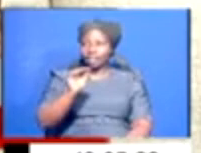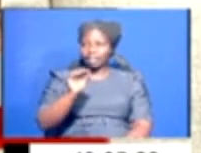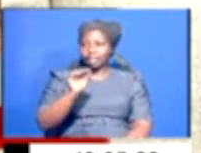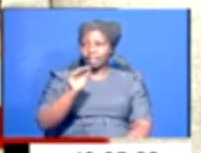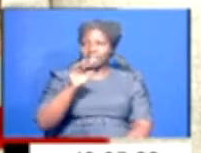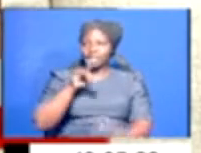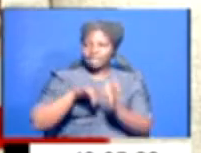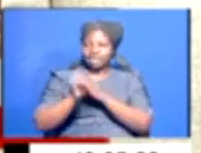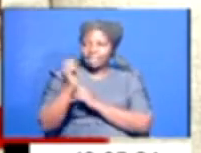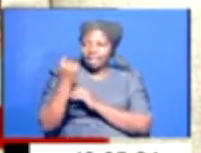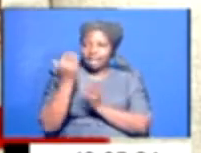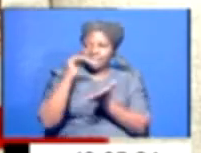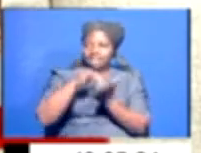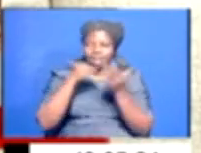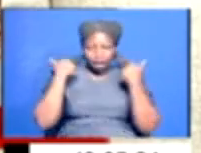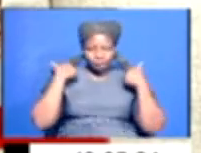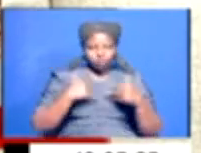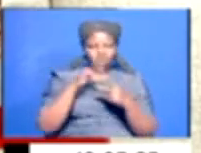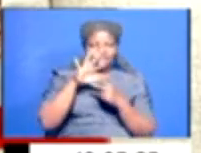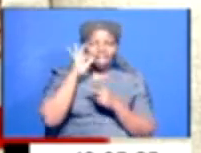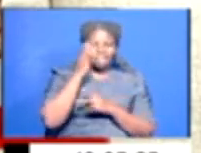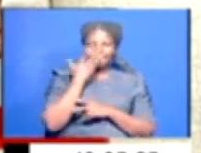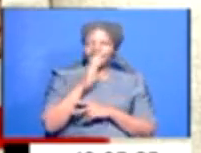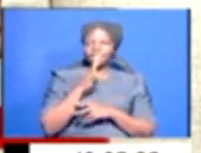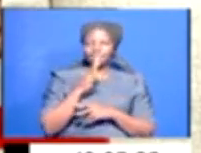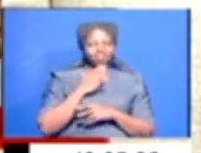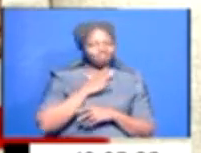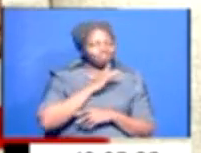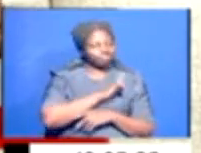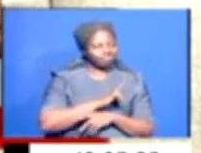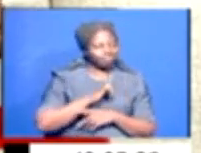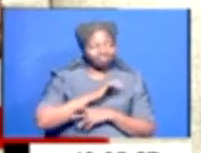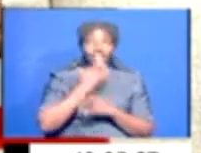selected. So I was lucky, and I thank God. I think